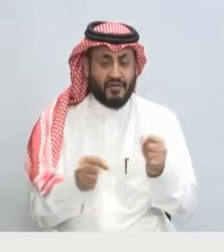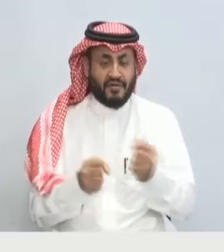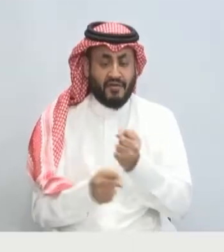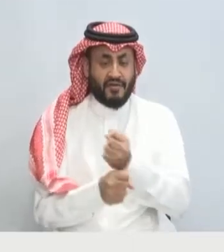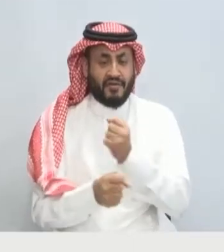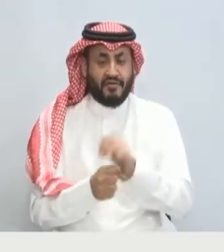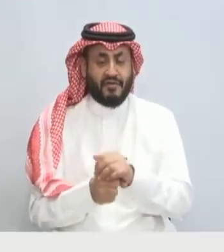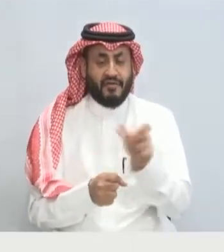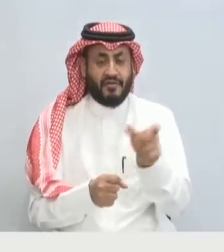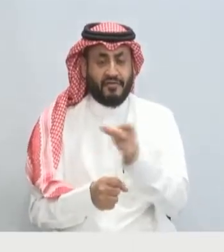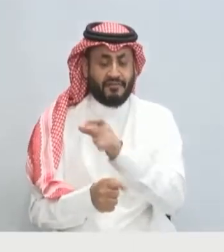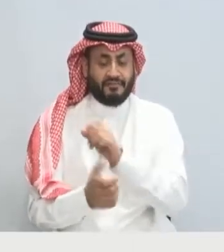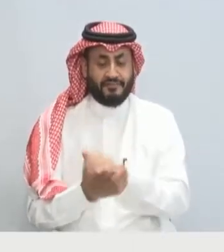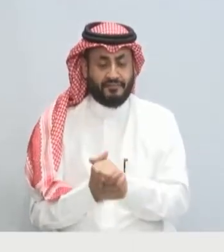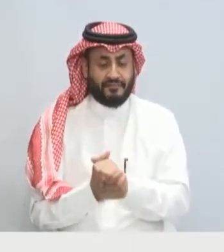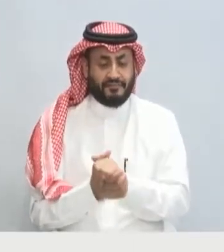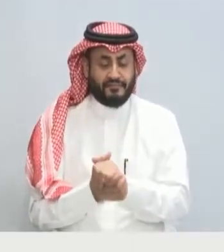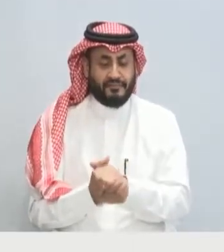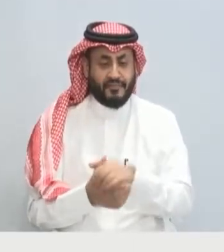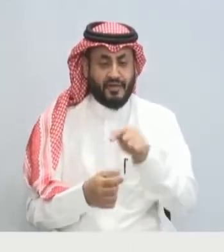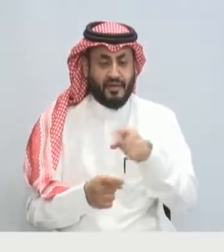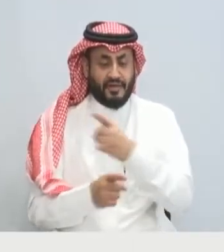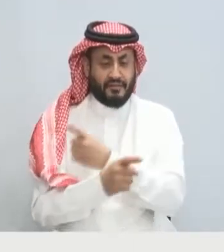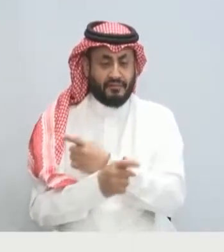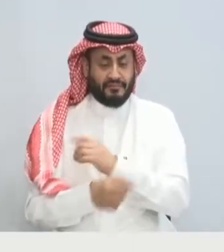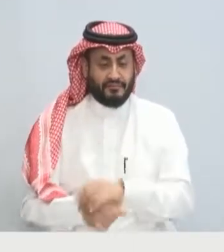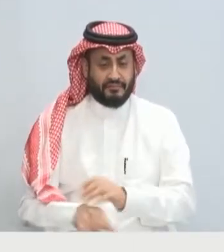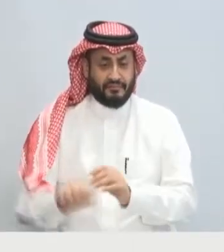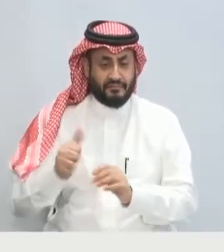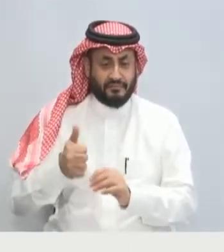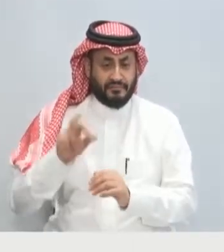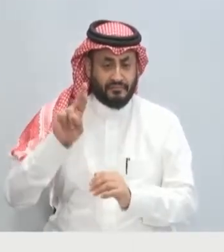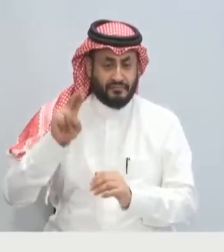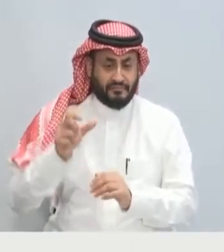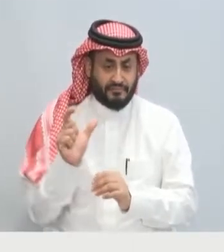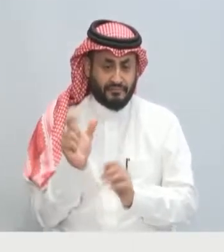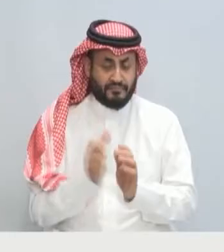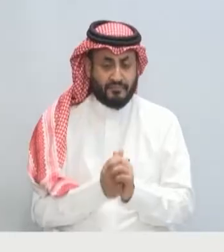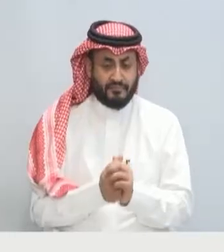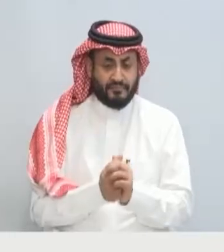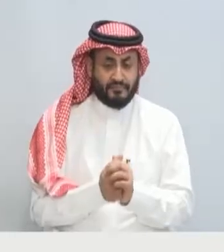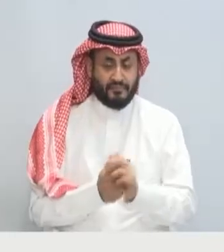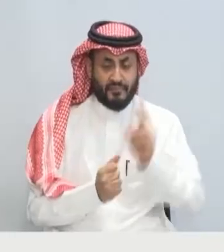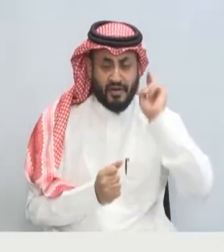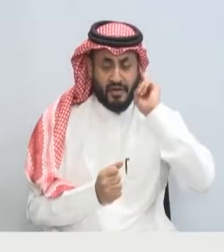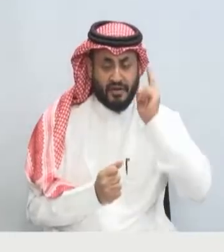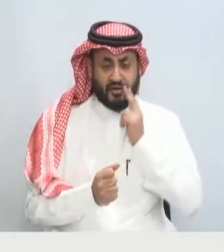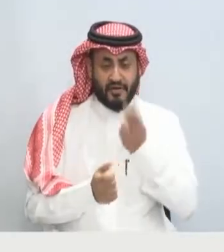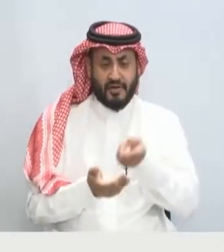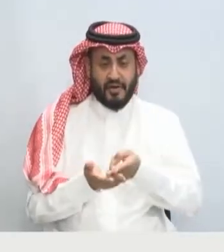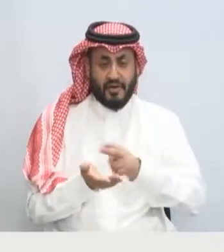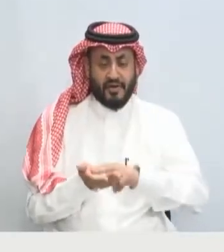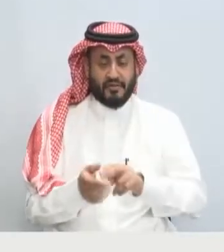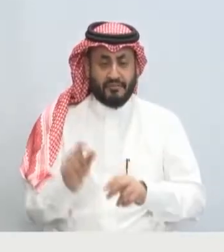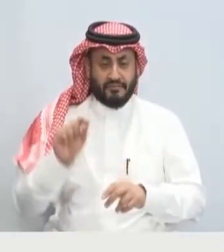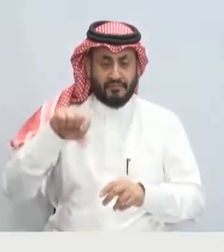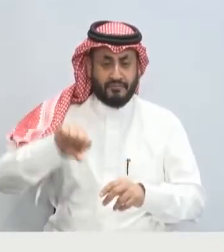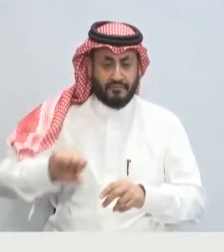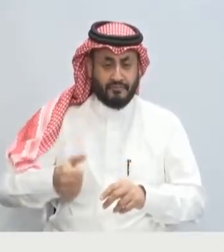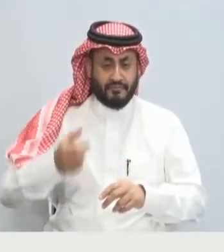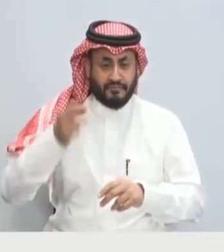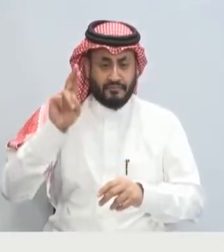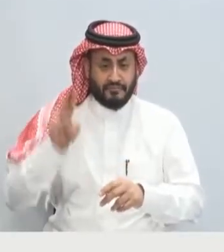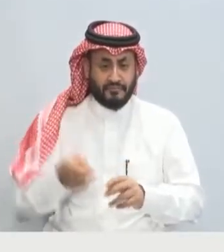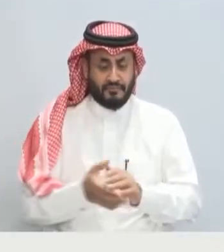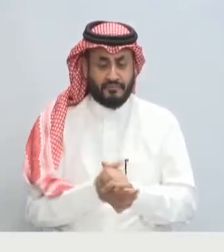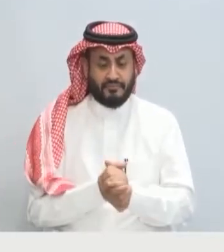and things. This lesson will be presented by me, teacher Mazen al-Harbi, and the sign language by Mr. Fawaz al-Aqil. So